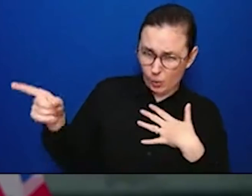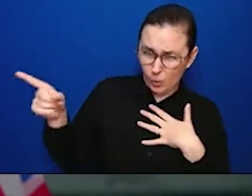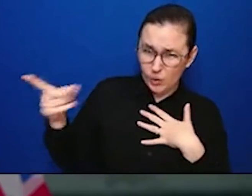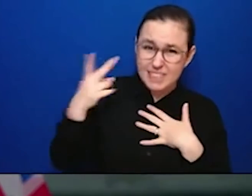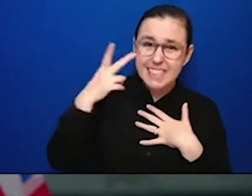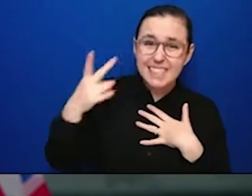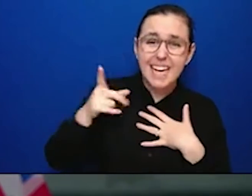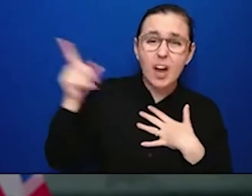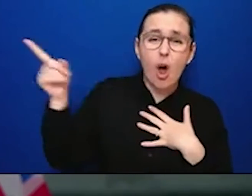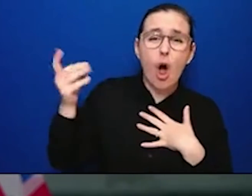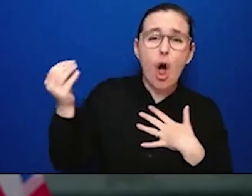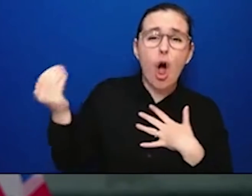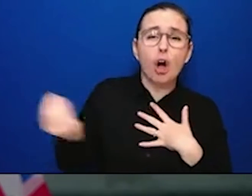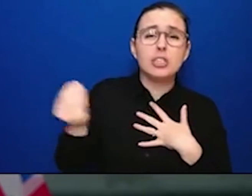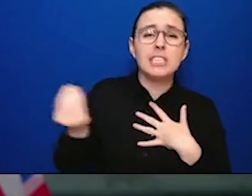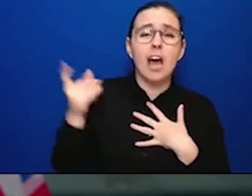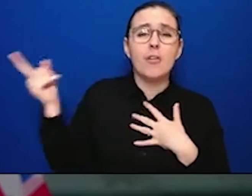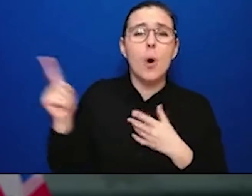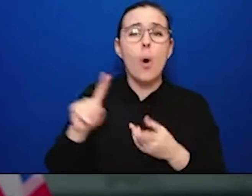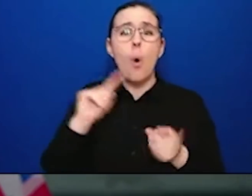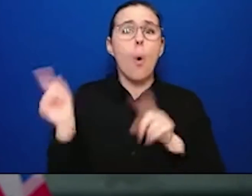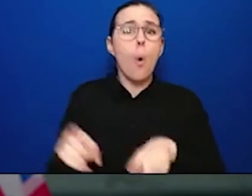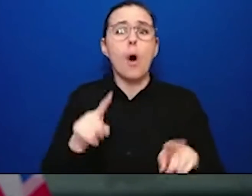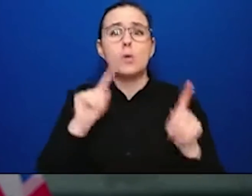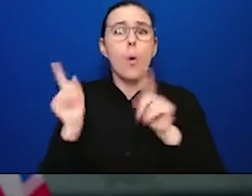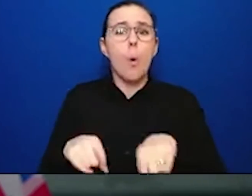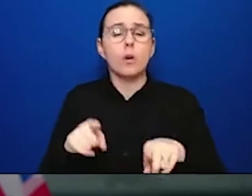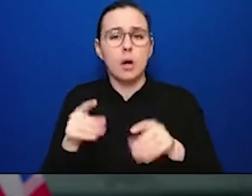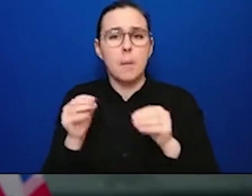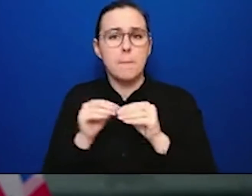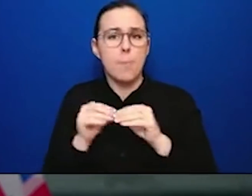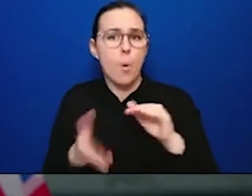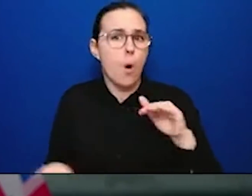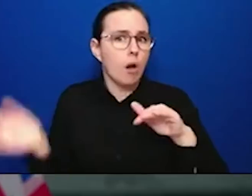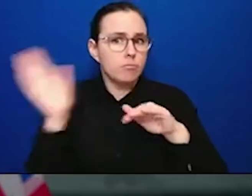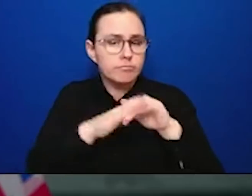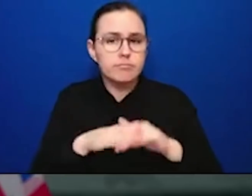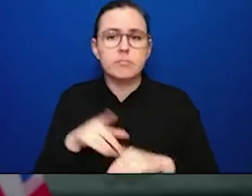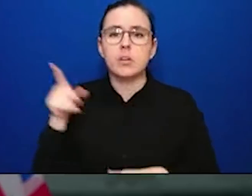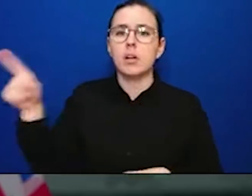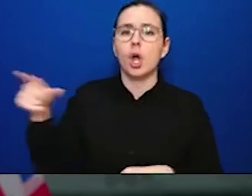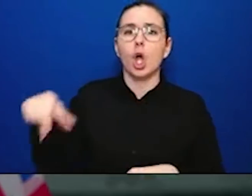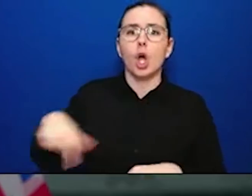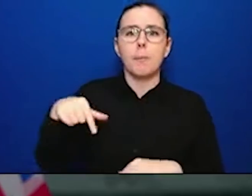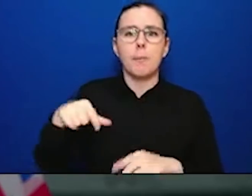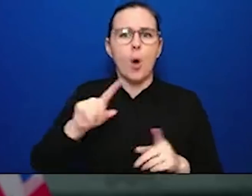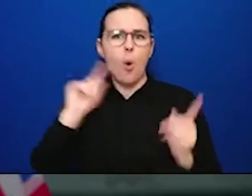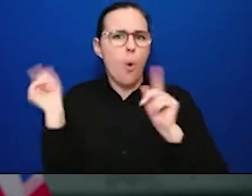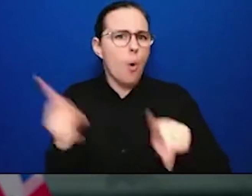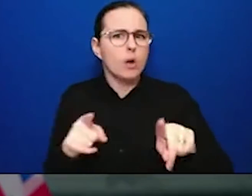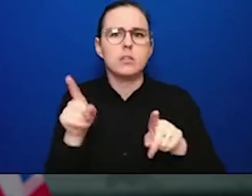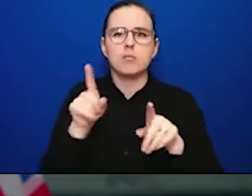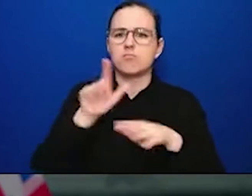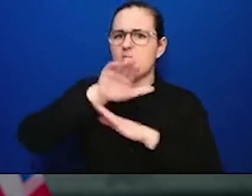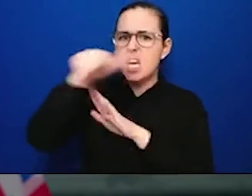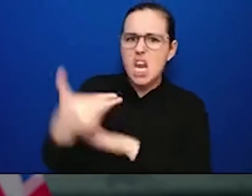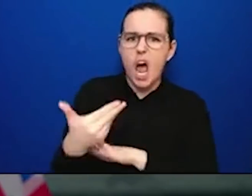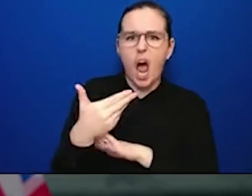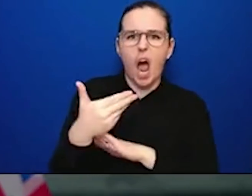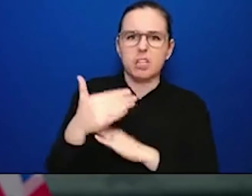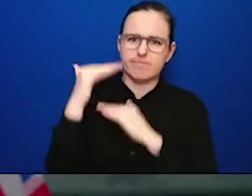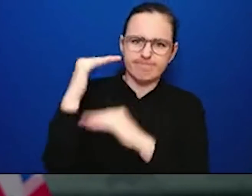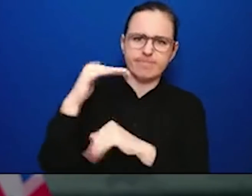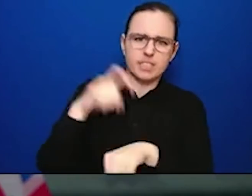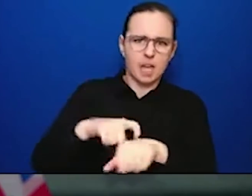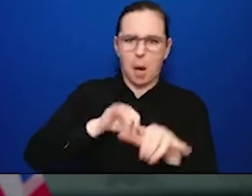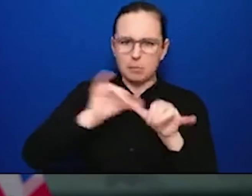Ontario, indoor dining closed, Quebec, a curfew. Manitoba just announced further school start delays, I think another week or two. So